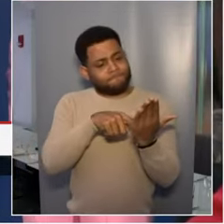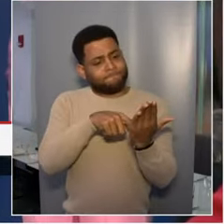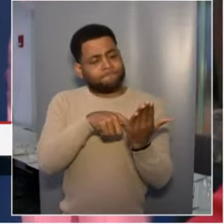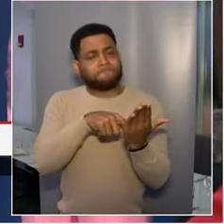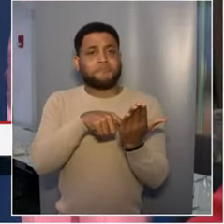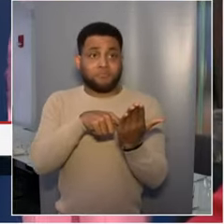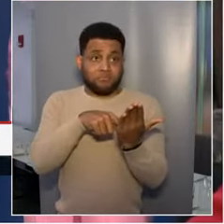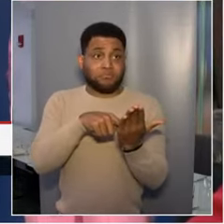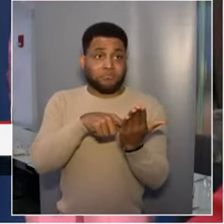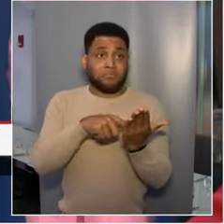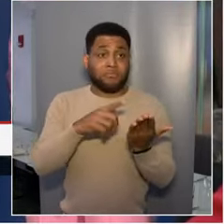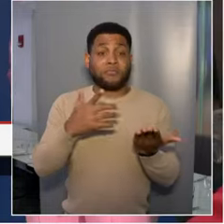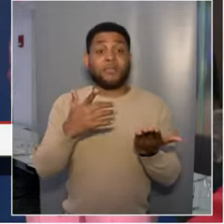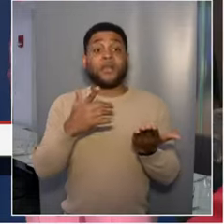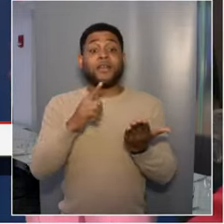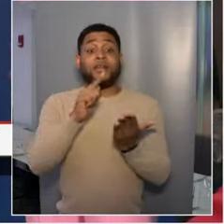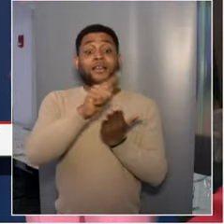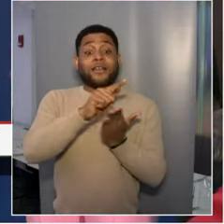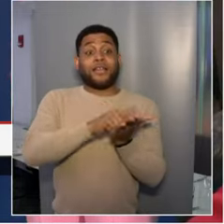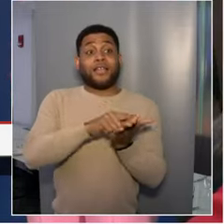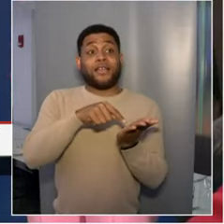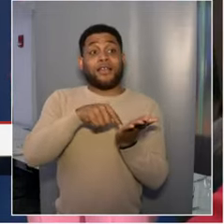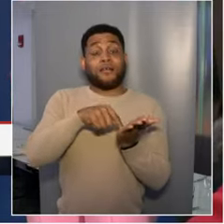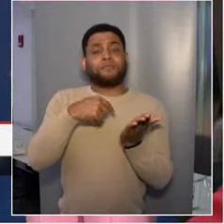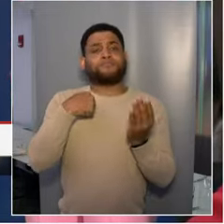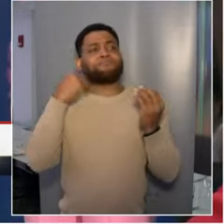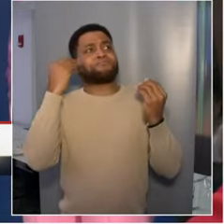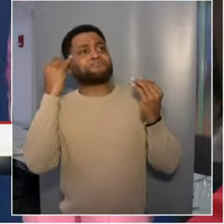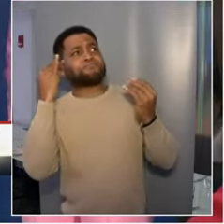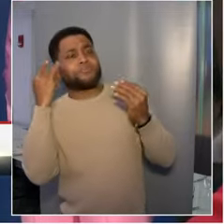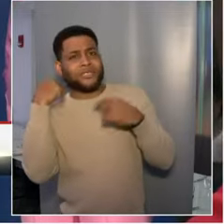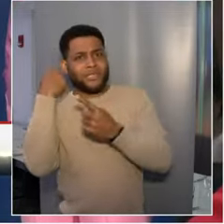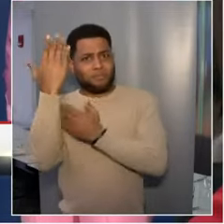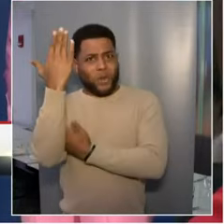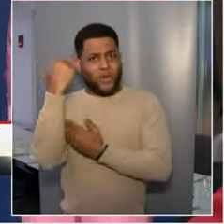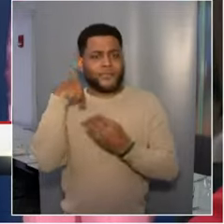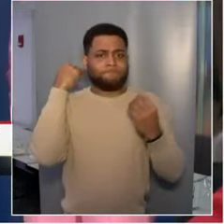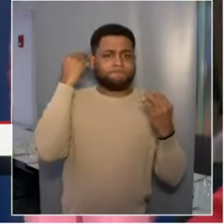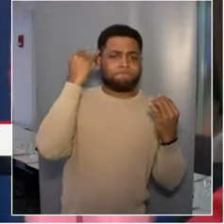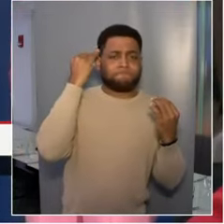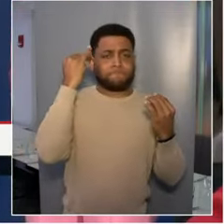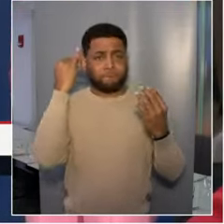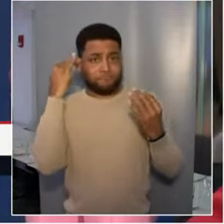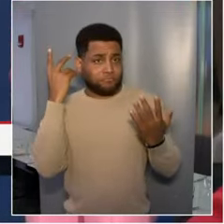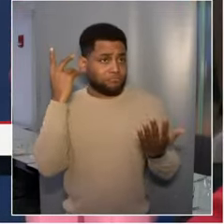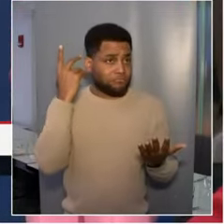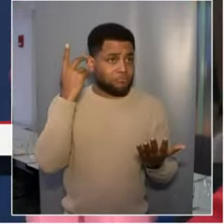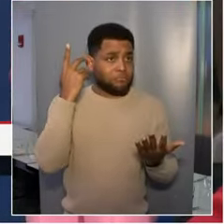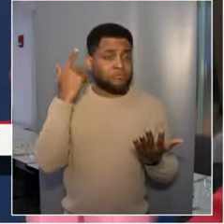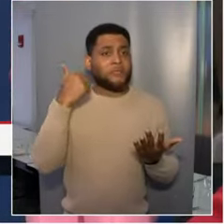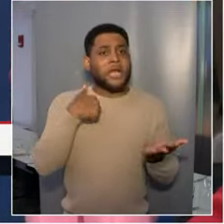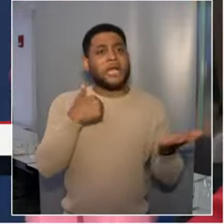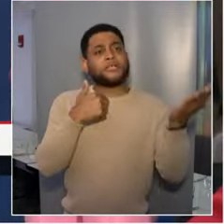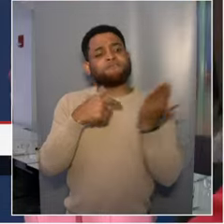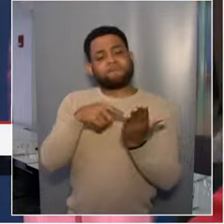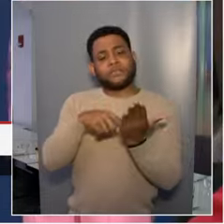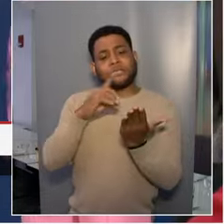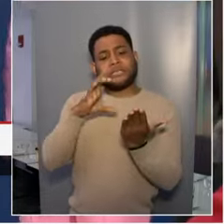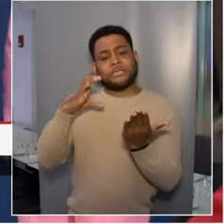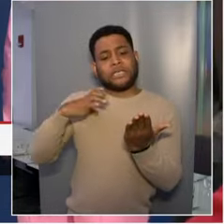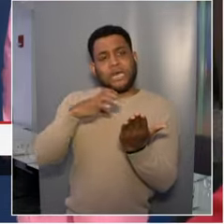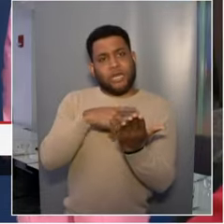Tomorrow morning, I will circulate to members notice, which I'm required to do, that we will put before the council. The council on Tuesday will vote